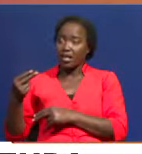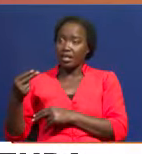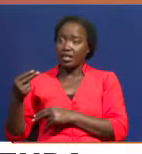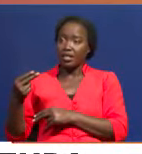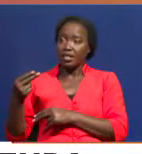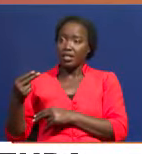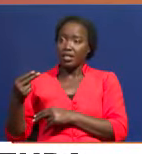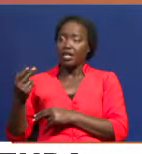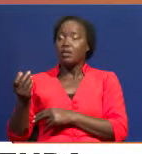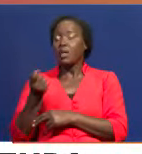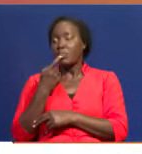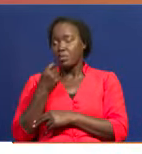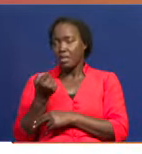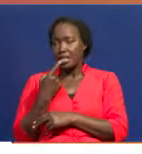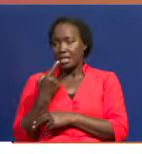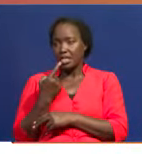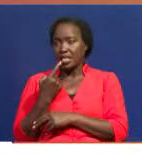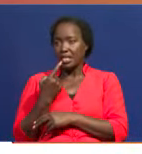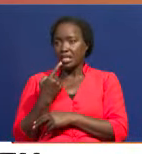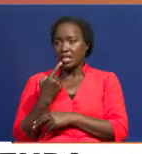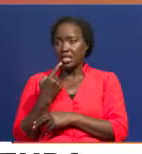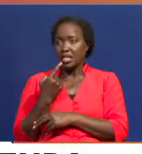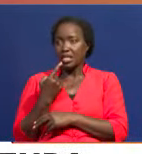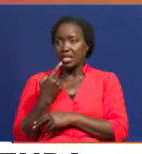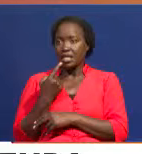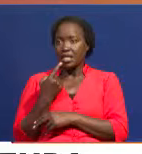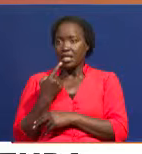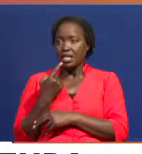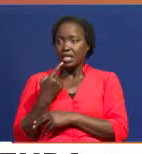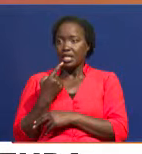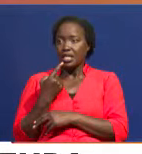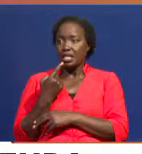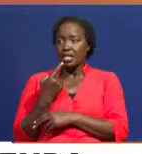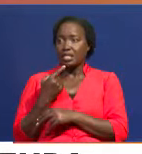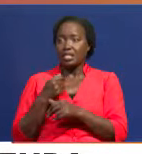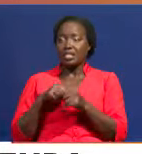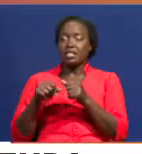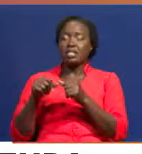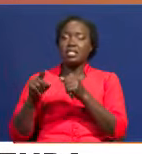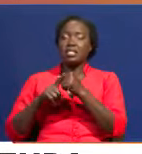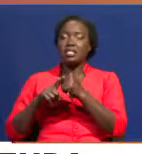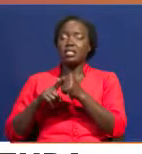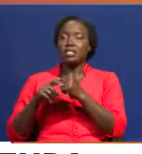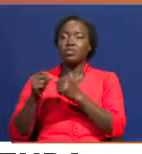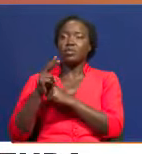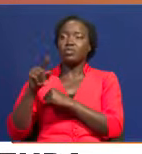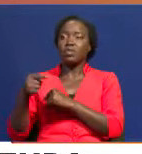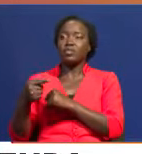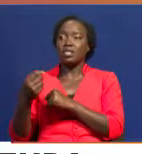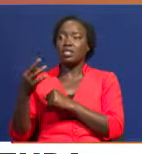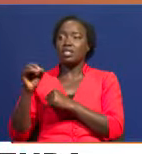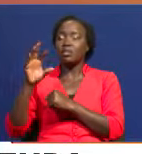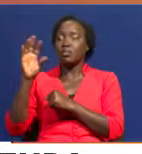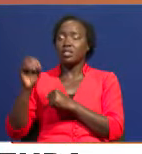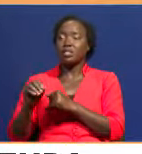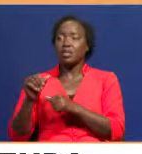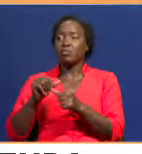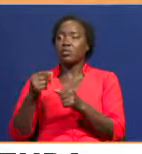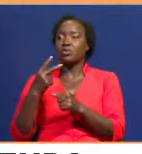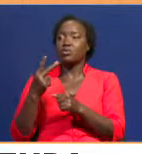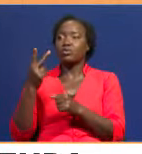like let's say medicine, and the course it's about 612,000. So if you take 30% of that, that's